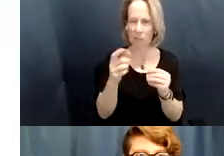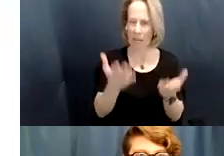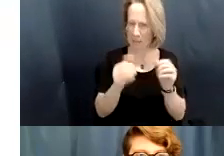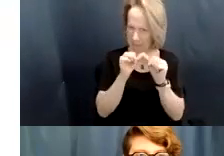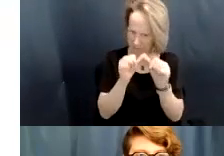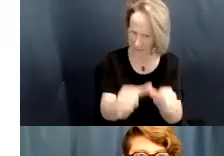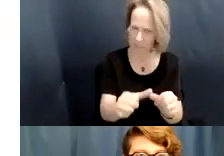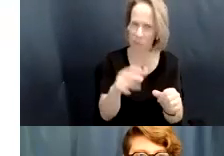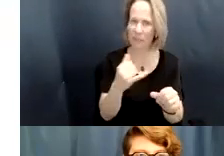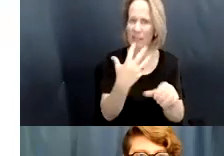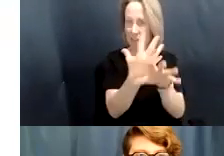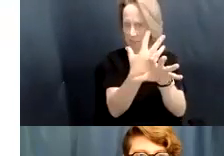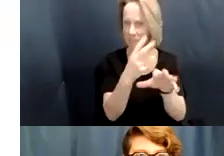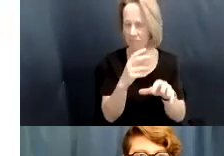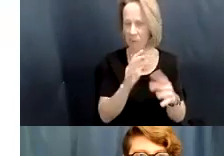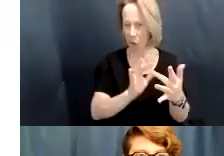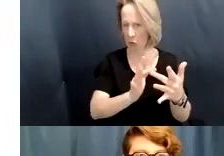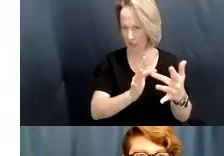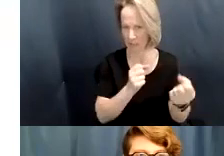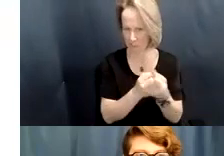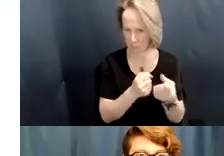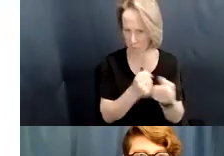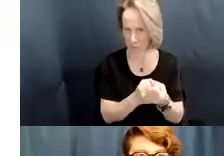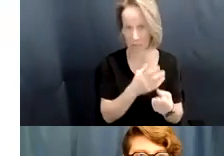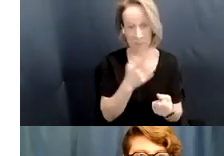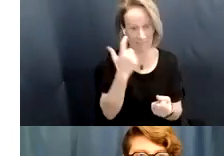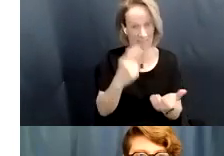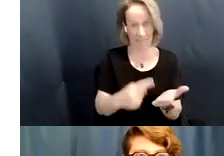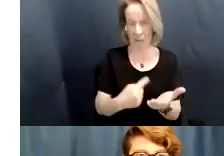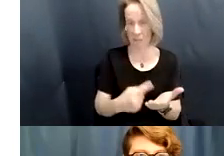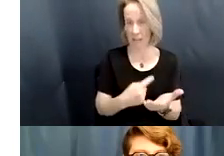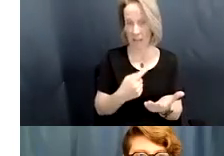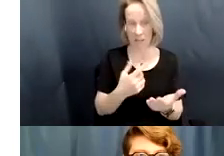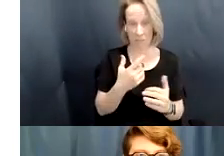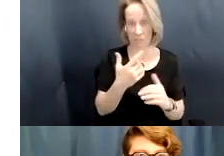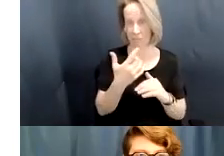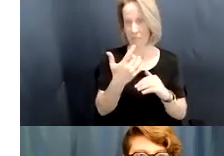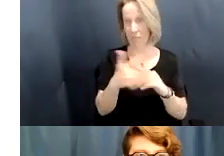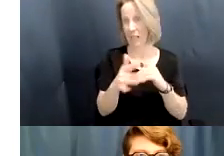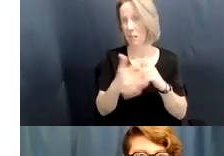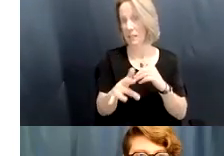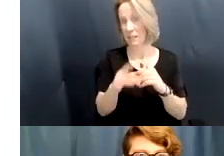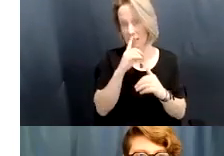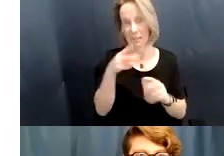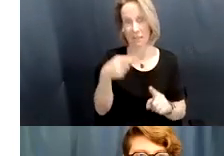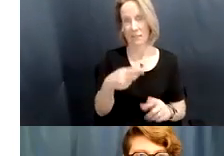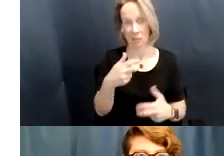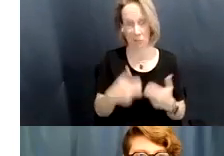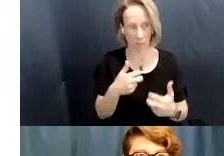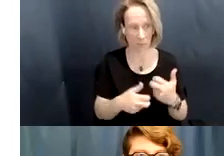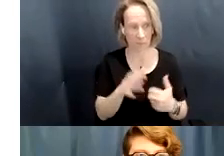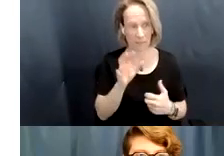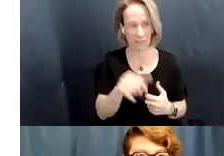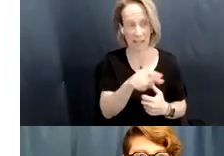of other options. Sometimes capacity is the issue. So I just wanted to let you know that this website right here, which I will